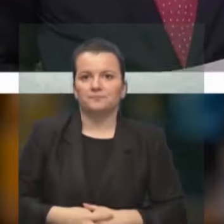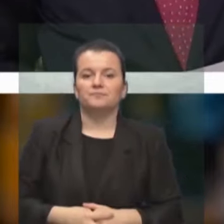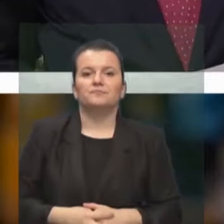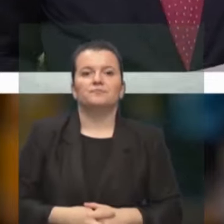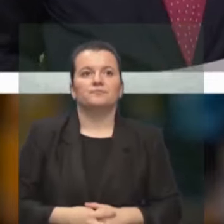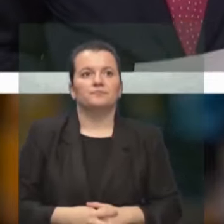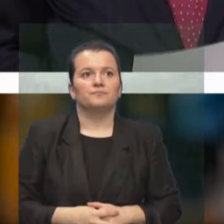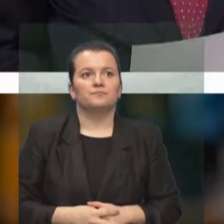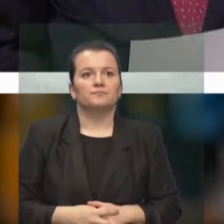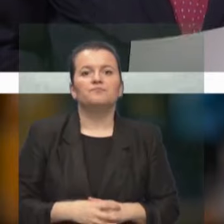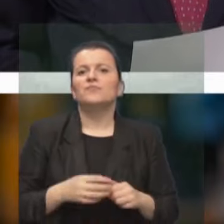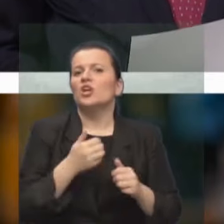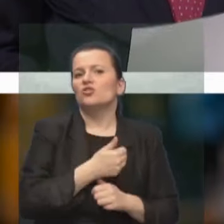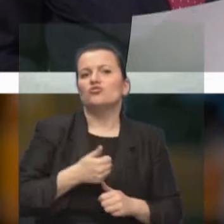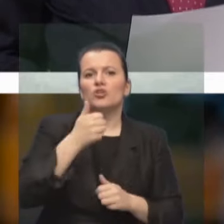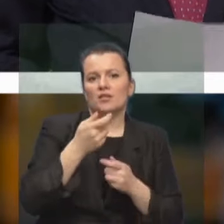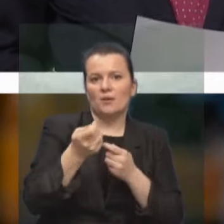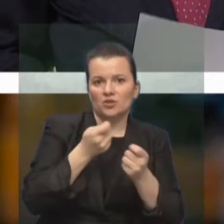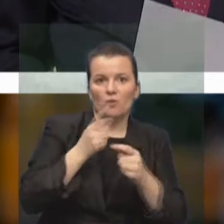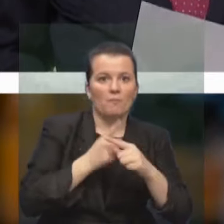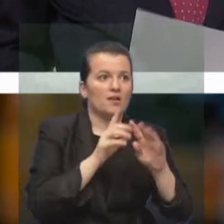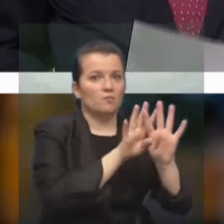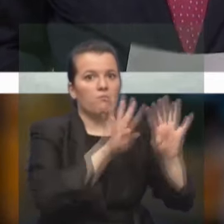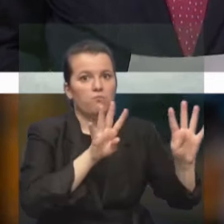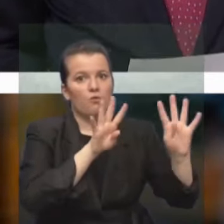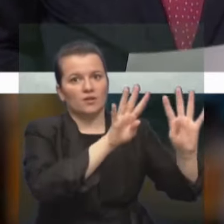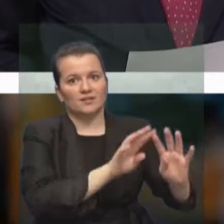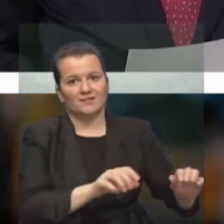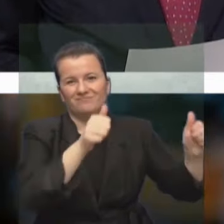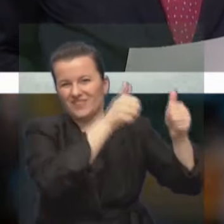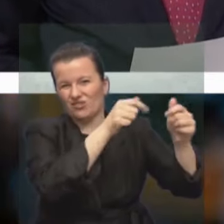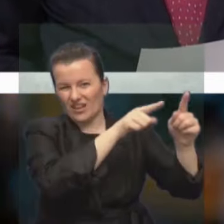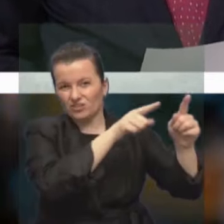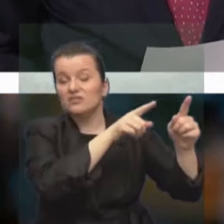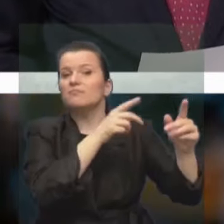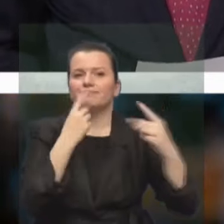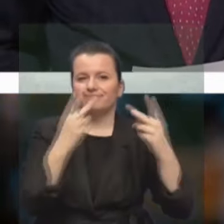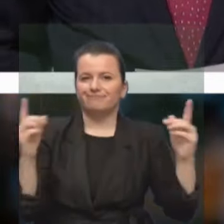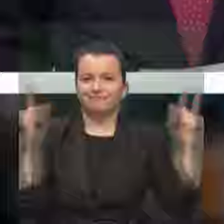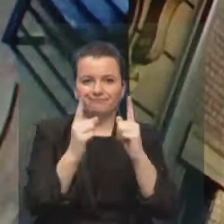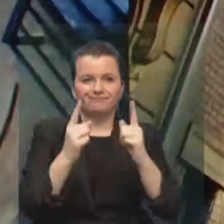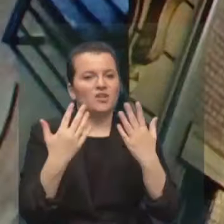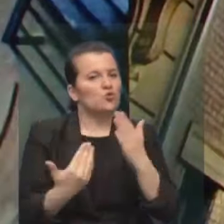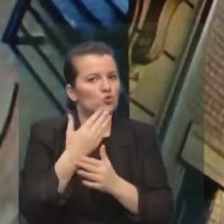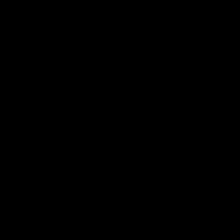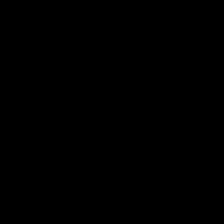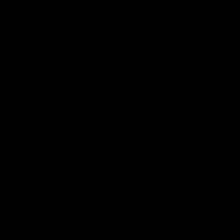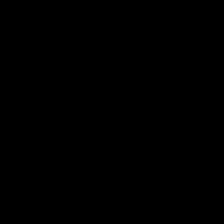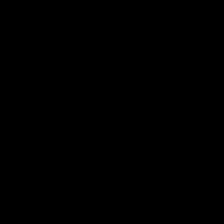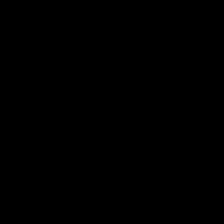strategy committee, and indeed with the board of directors, in order to examine in depth the new strategic plan during the second half of the